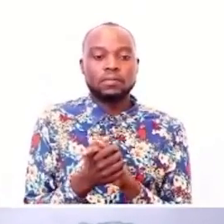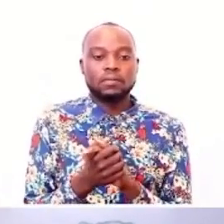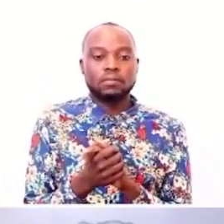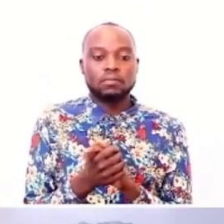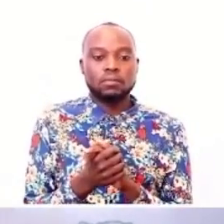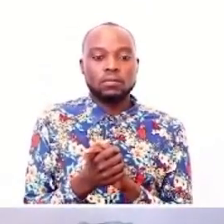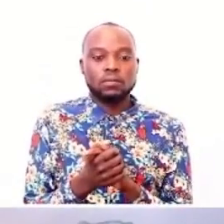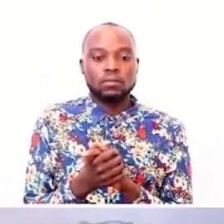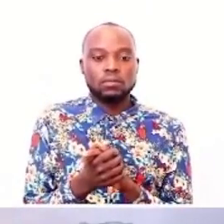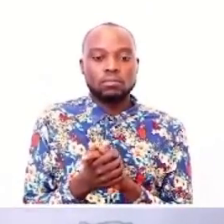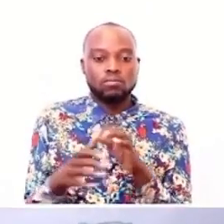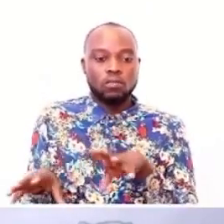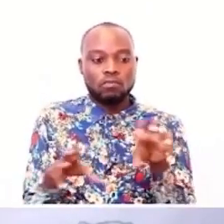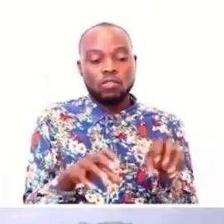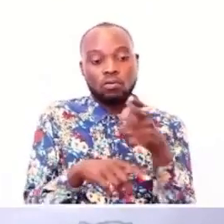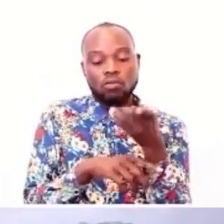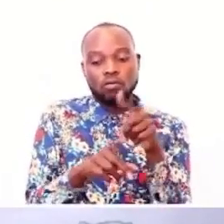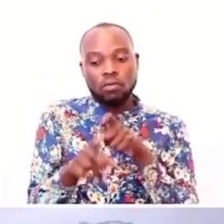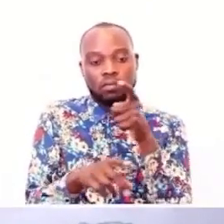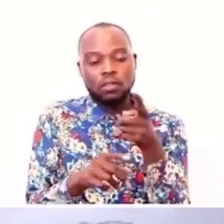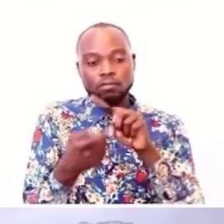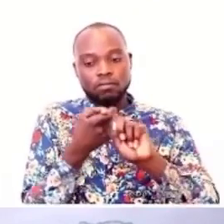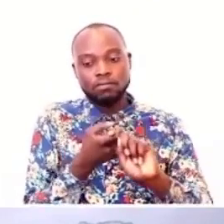So moving on from that now to solidarity,